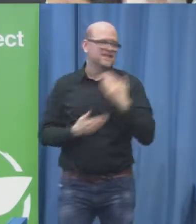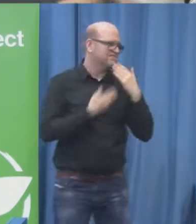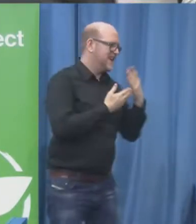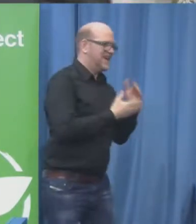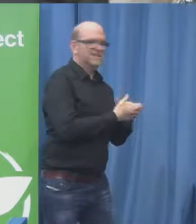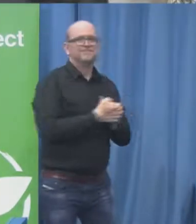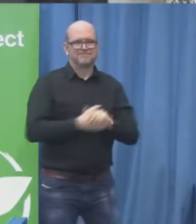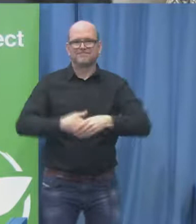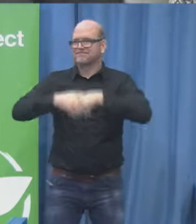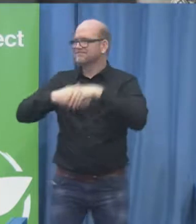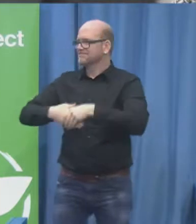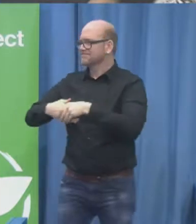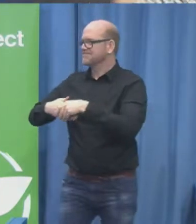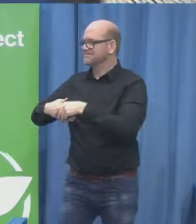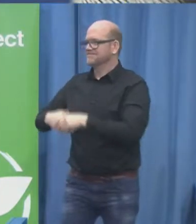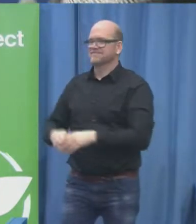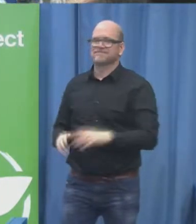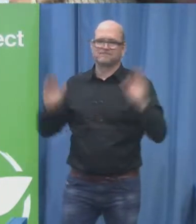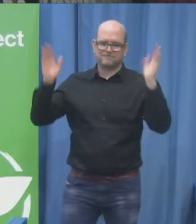Thank you. Dankeschön.